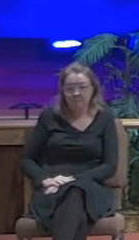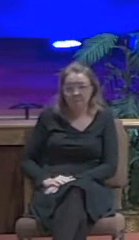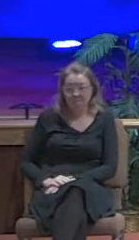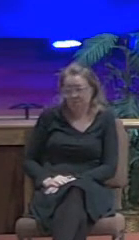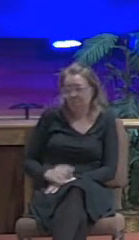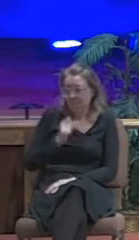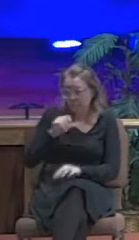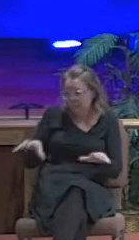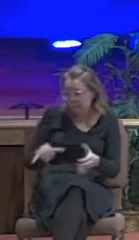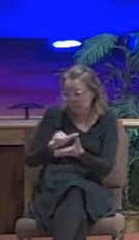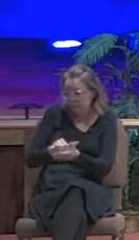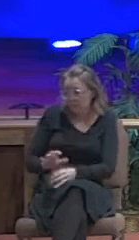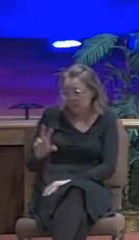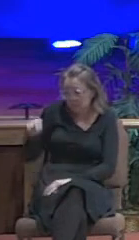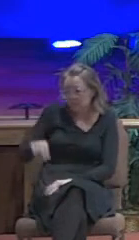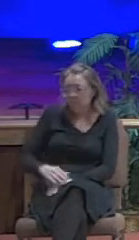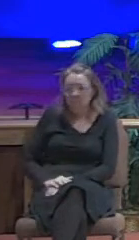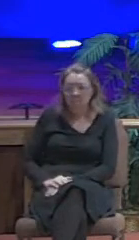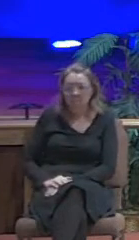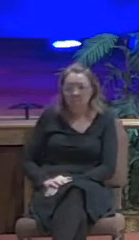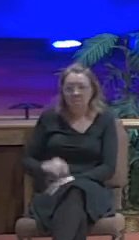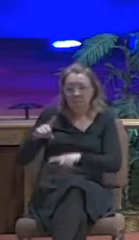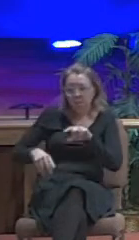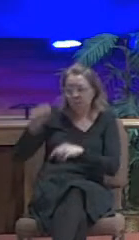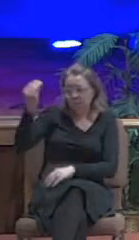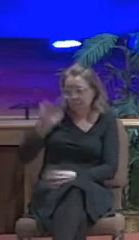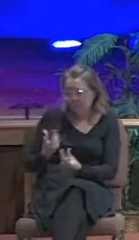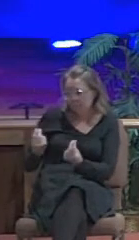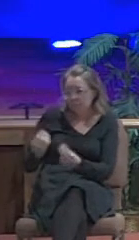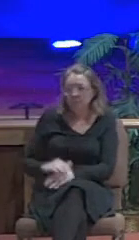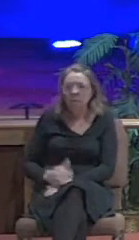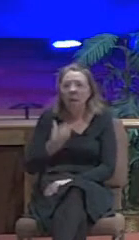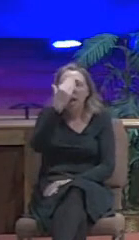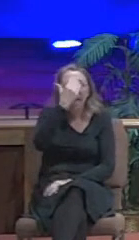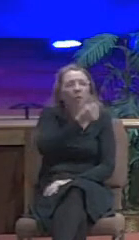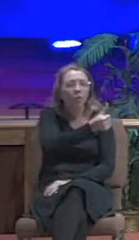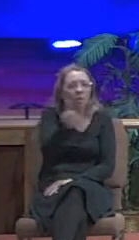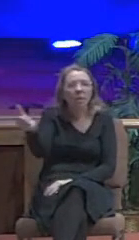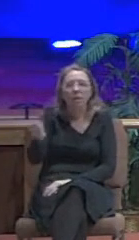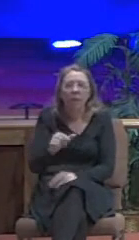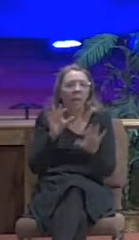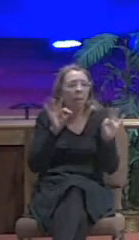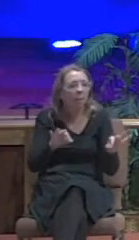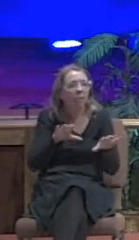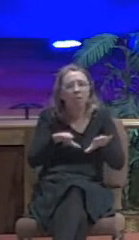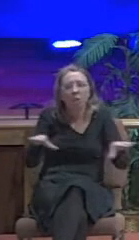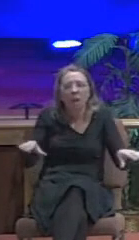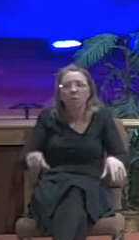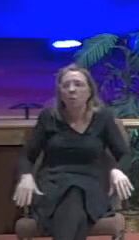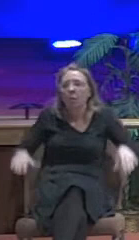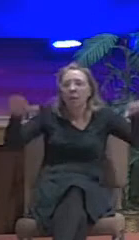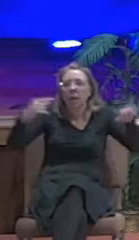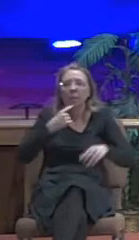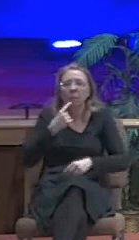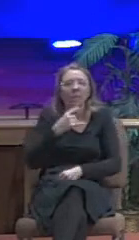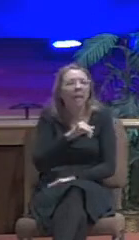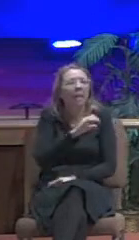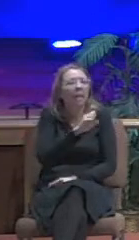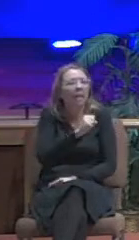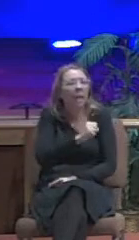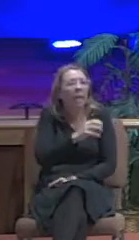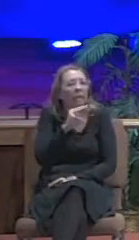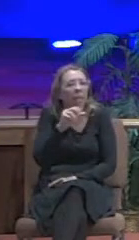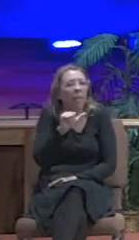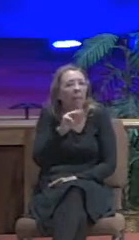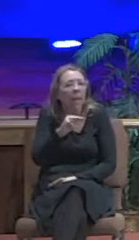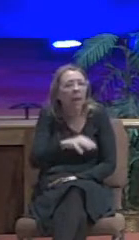And you. Maybe you're the perfect child, I know. You just everything your parents said, you said, yes, ma'am, yes, sir, and you did it right away. I get it. But